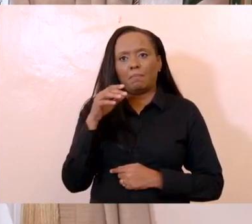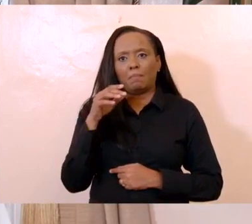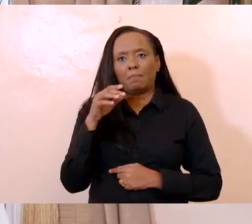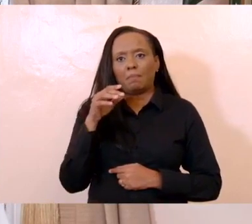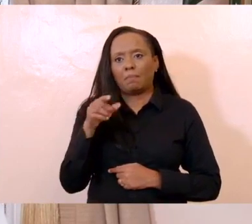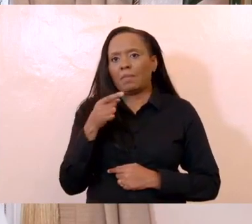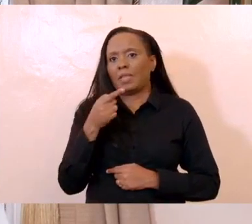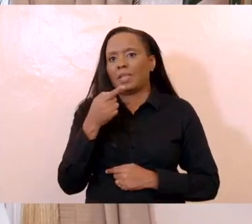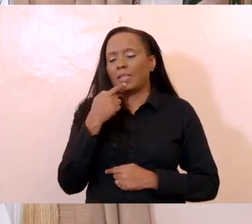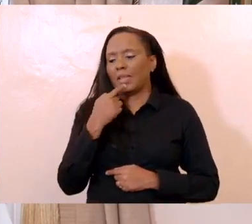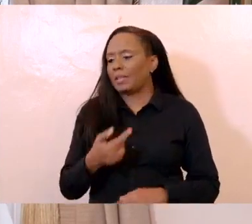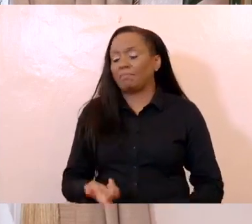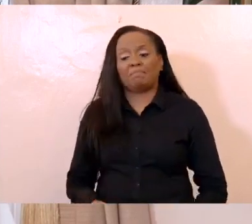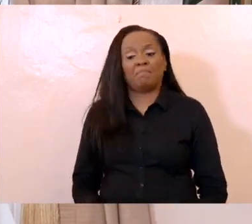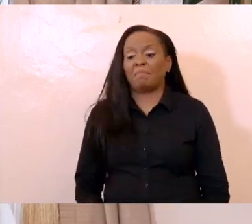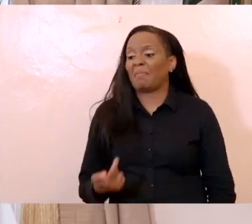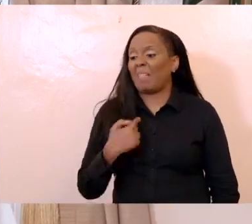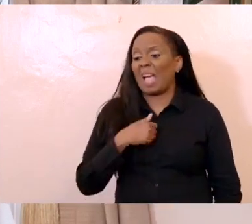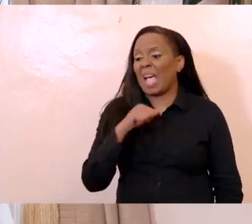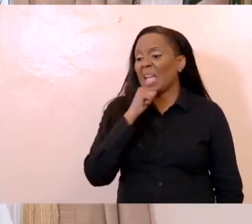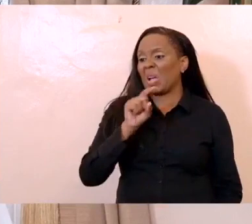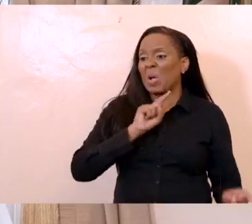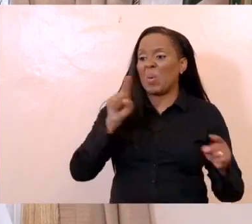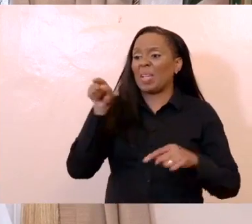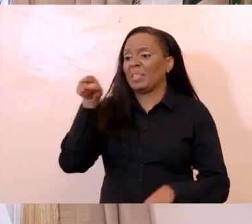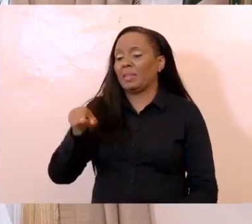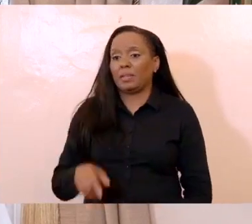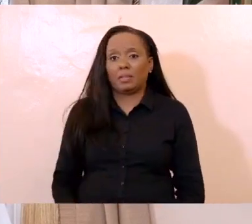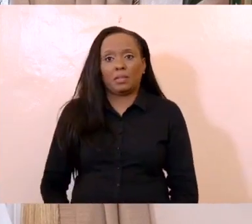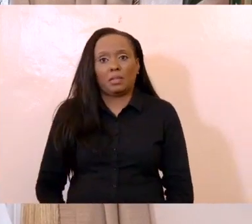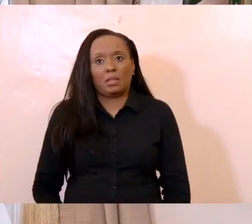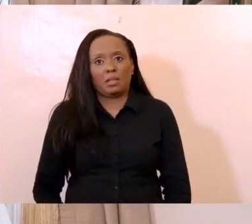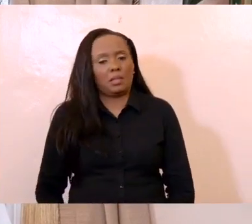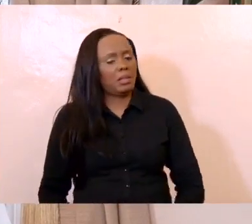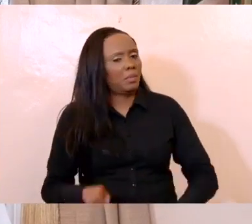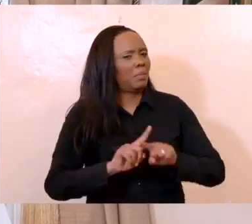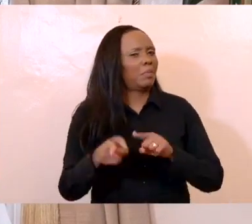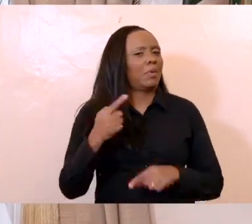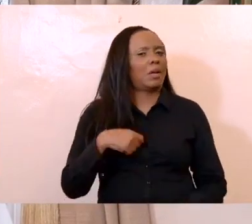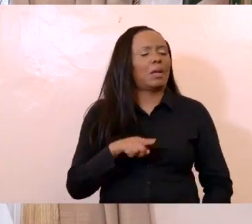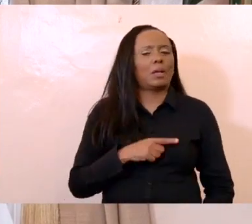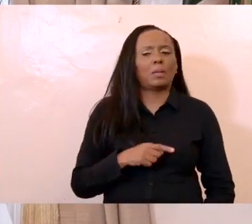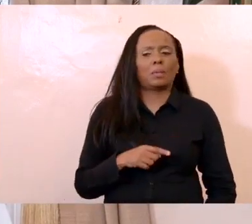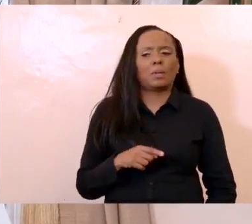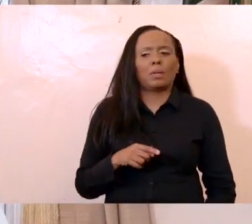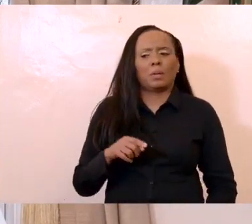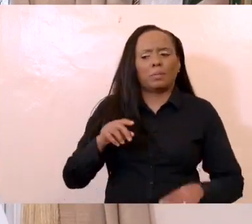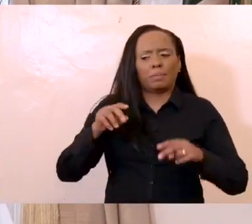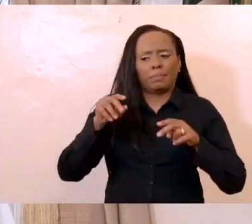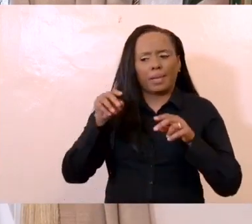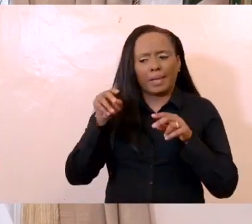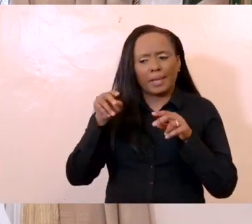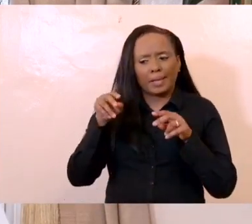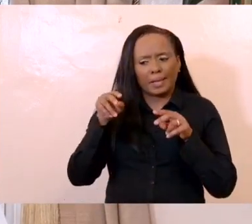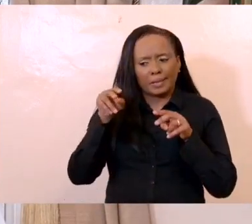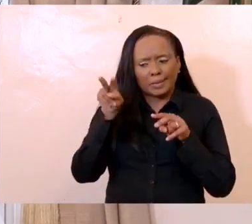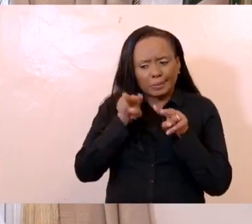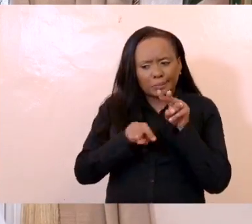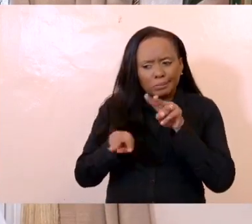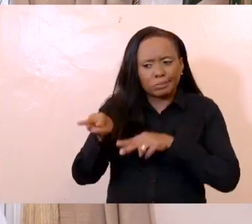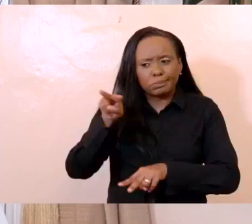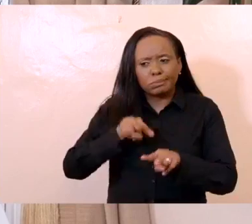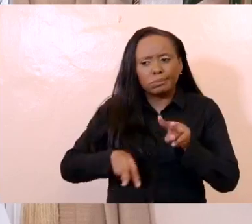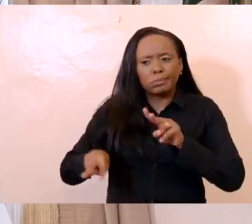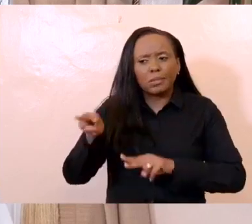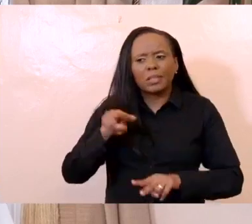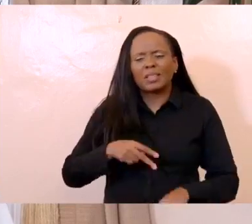anybody. And it was only again by diligent contact tracing that one of the contact tracers